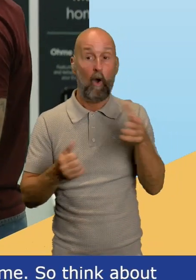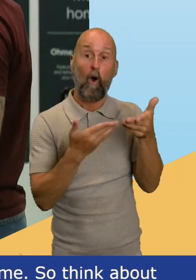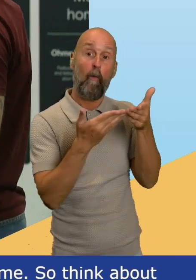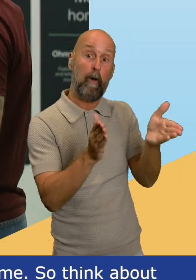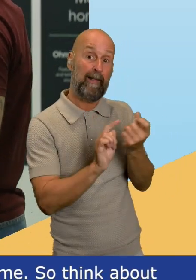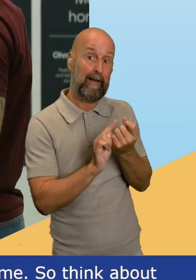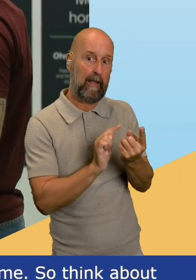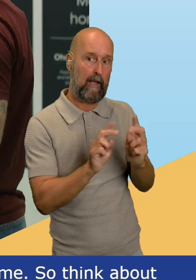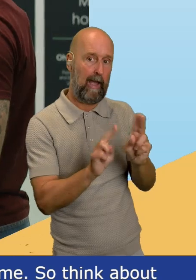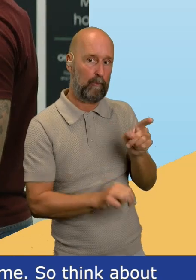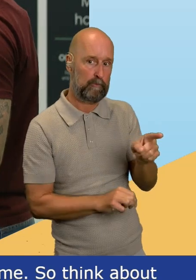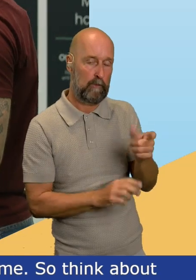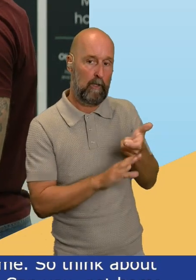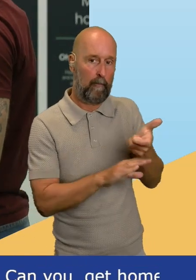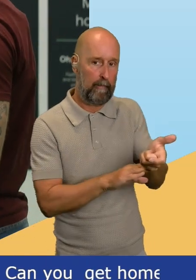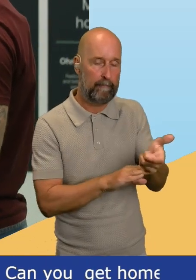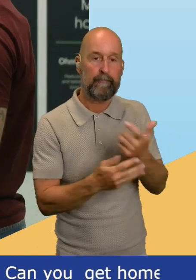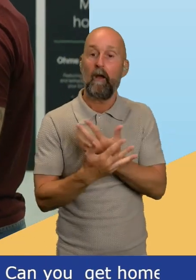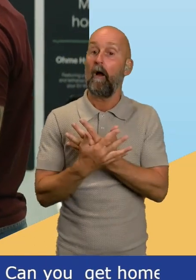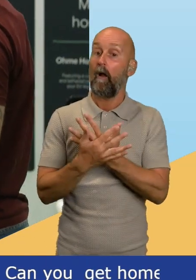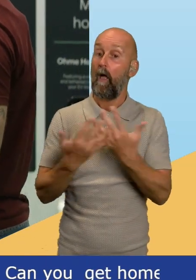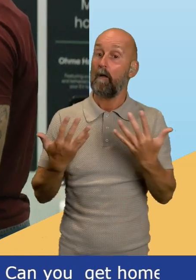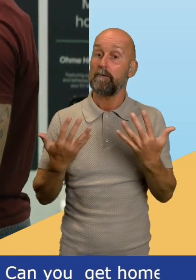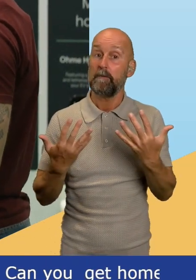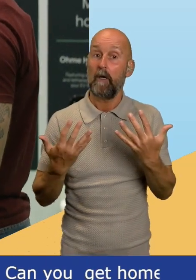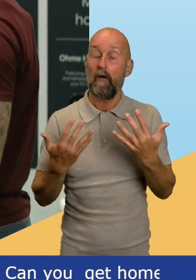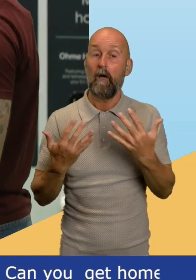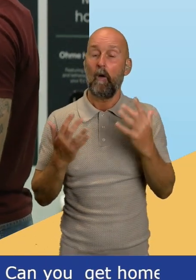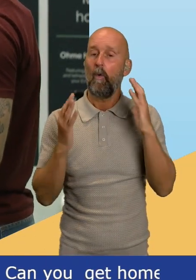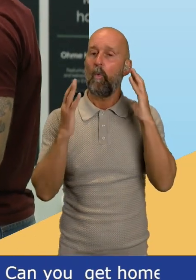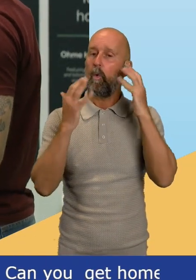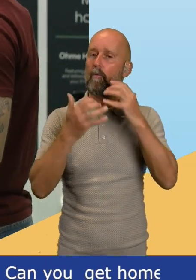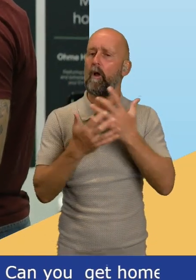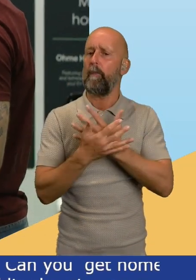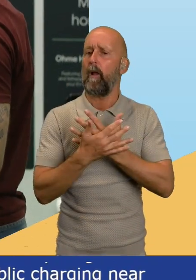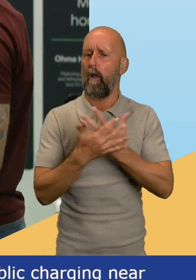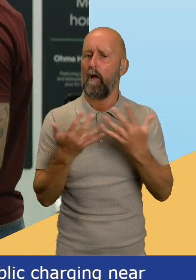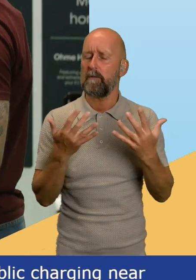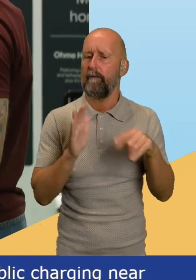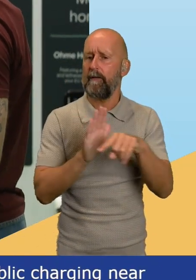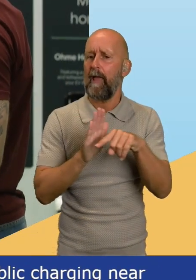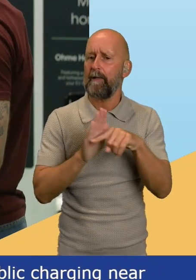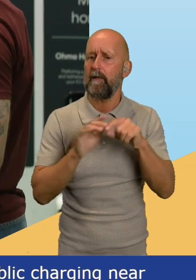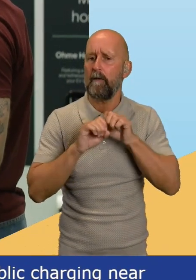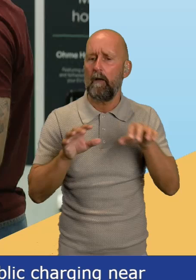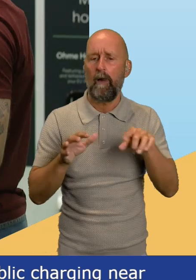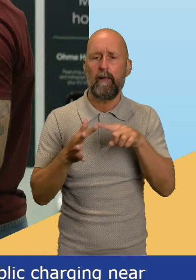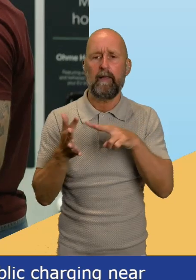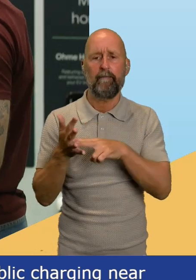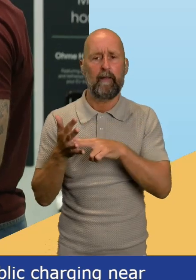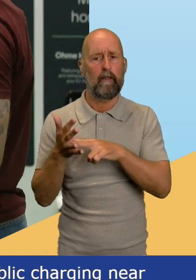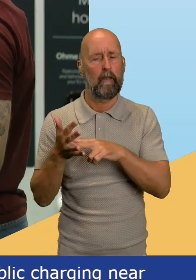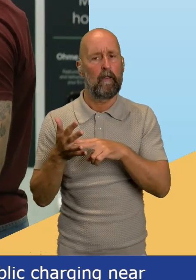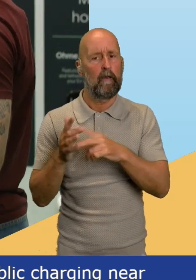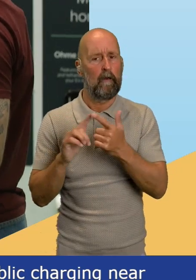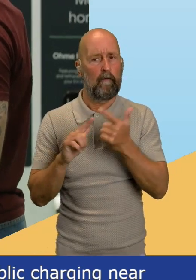your house? A lot of people have a fear. I think there's been a lot of negative stuff said about EVs in the media. I'd